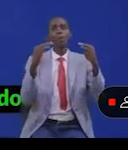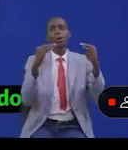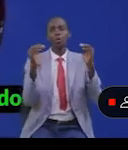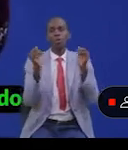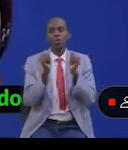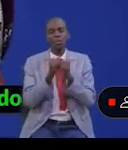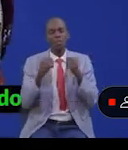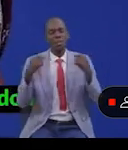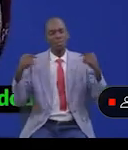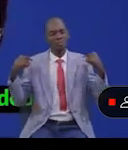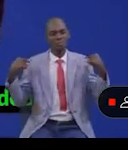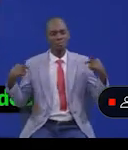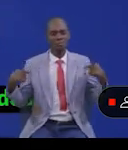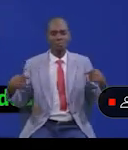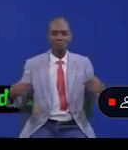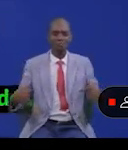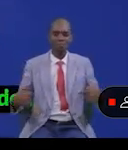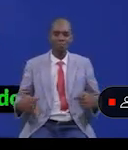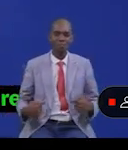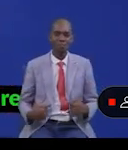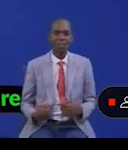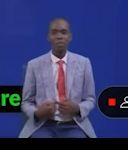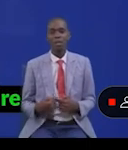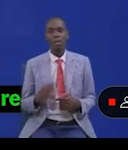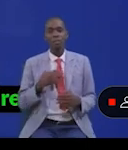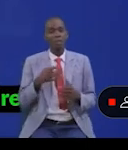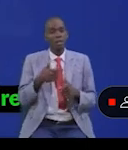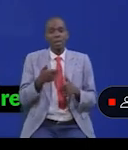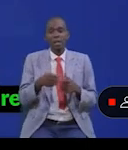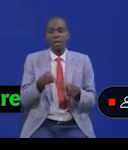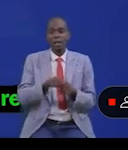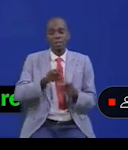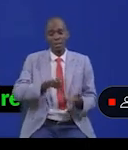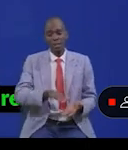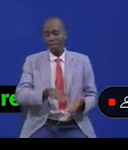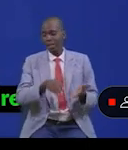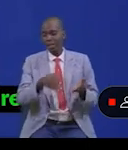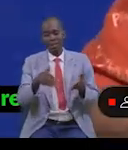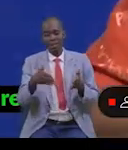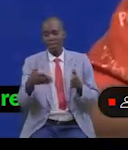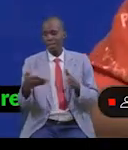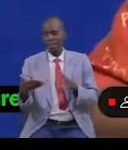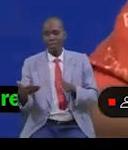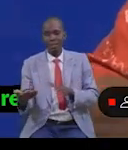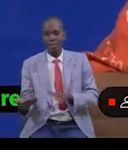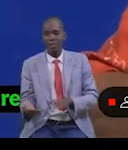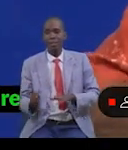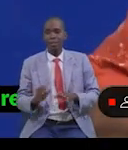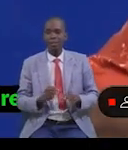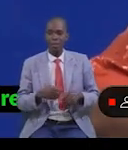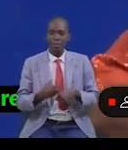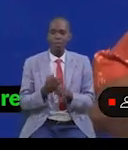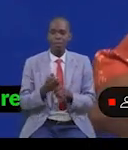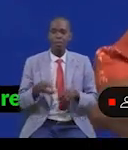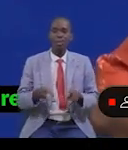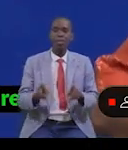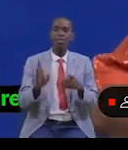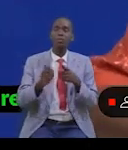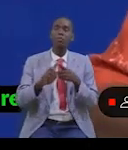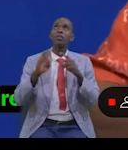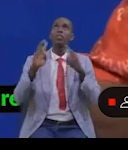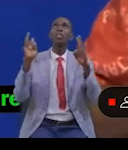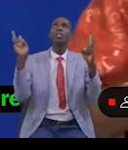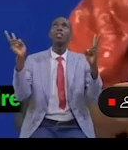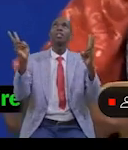war with pain. And then as death gives way